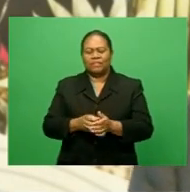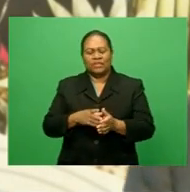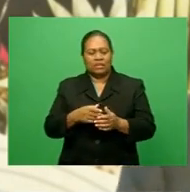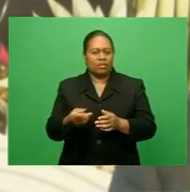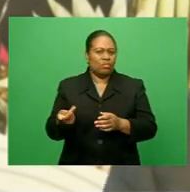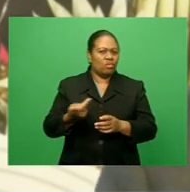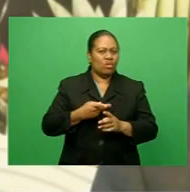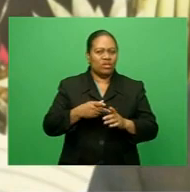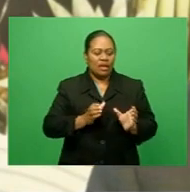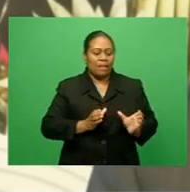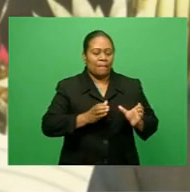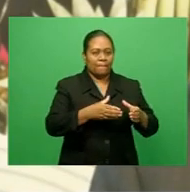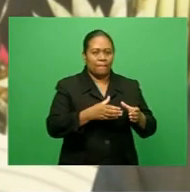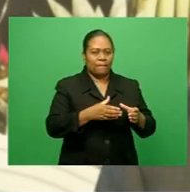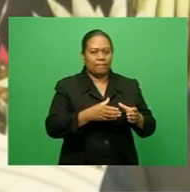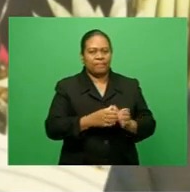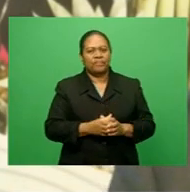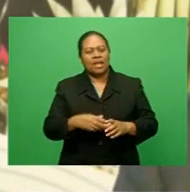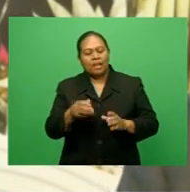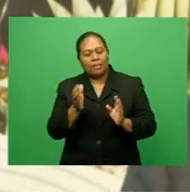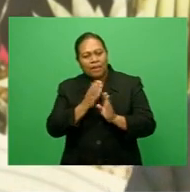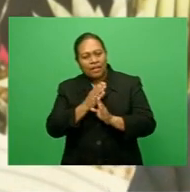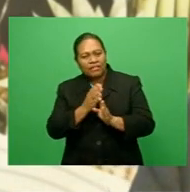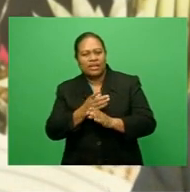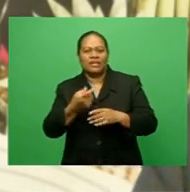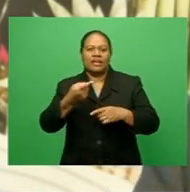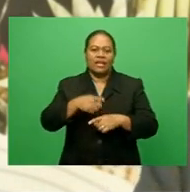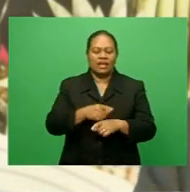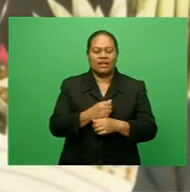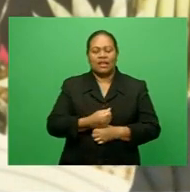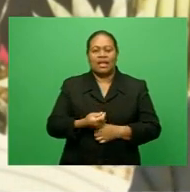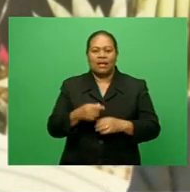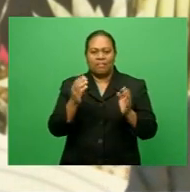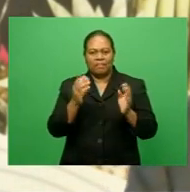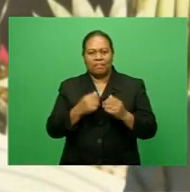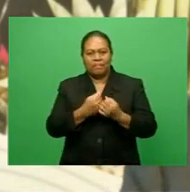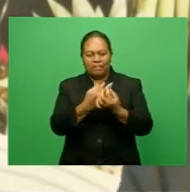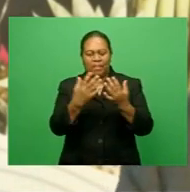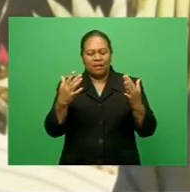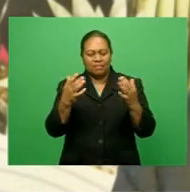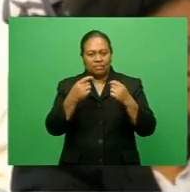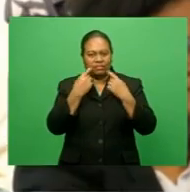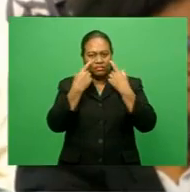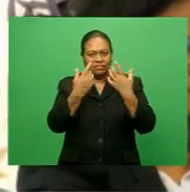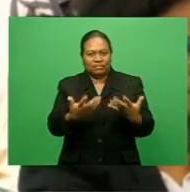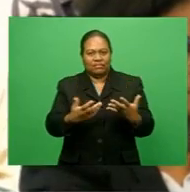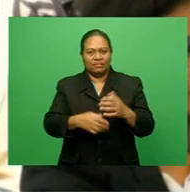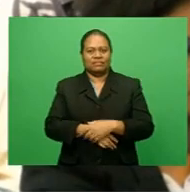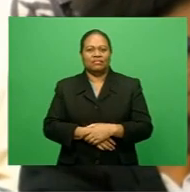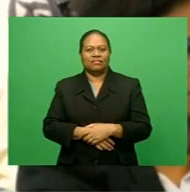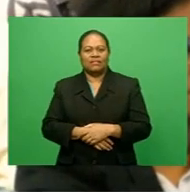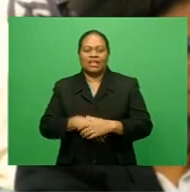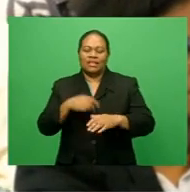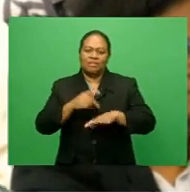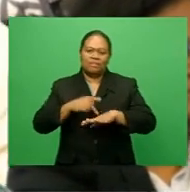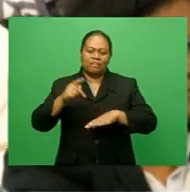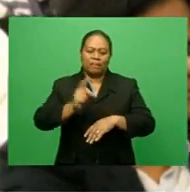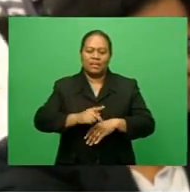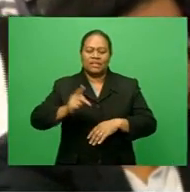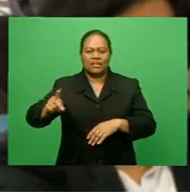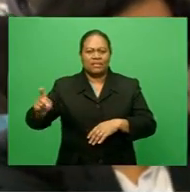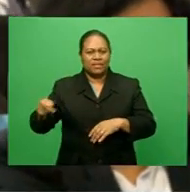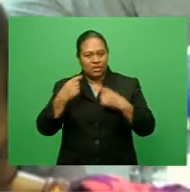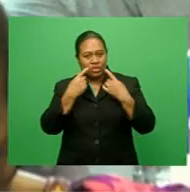private and public capital, all delivering benefits hitherto unavailable in the Pacific. Pacific's UNDP